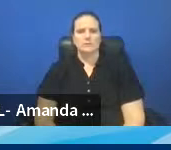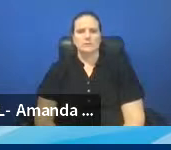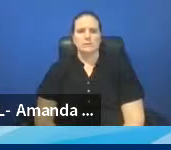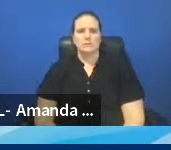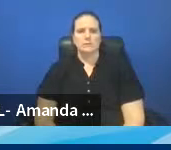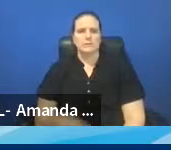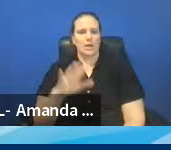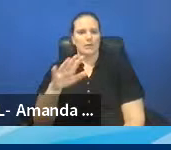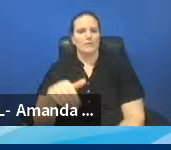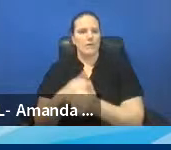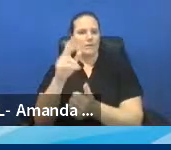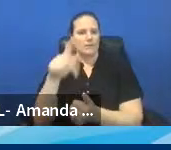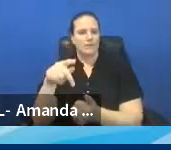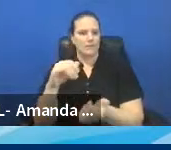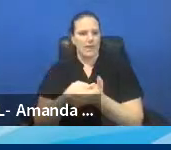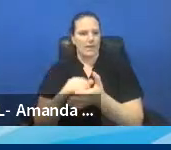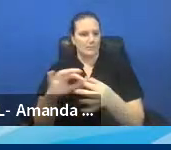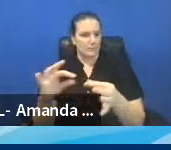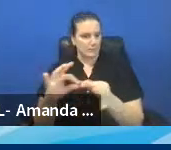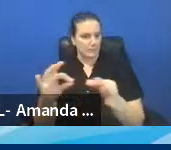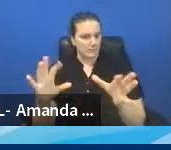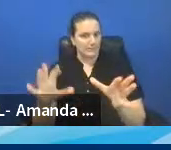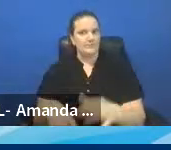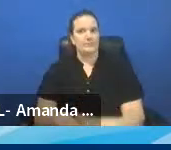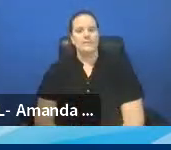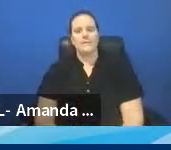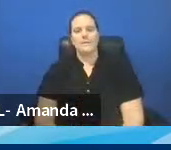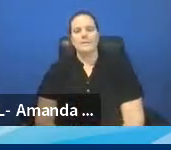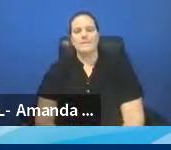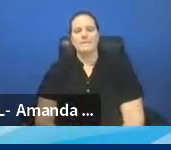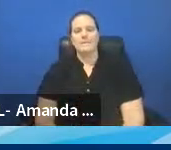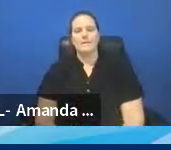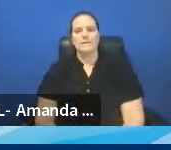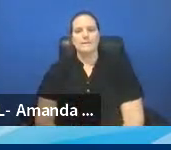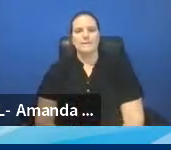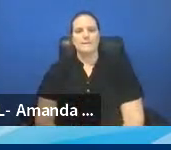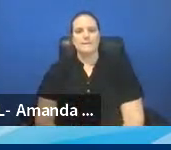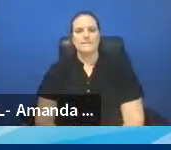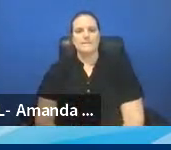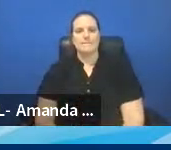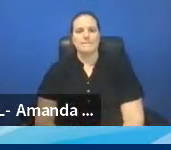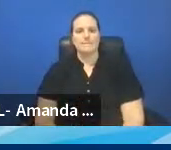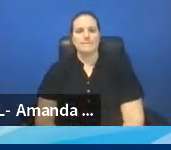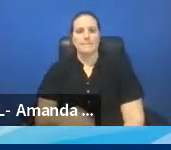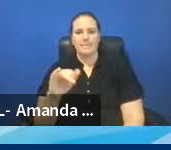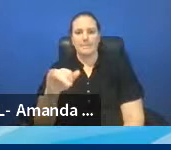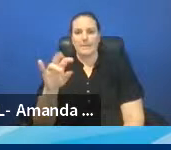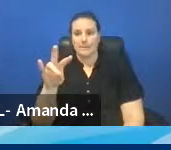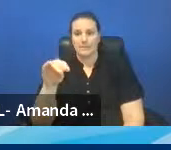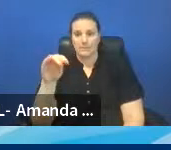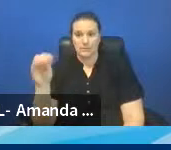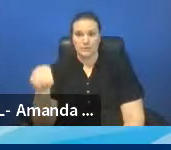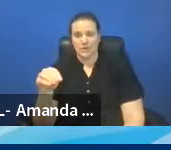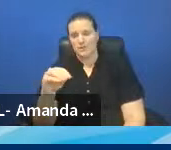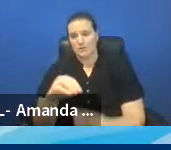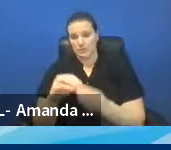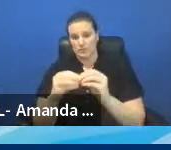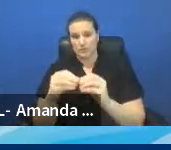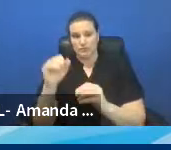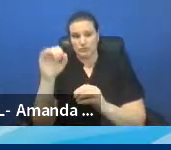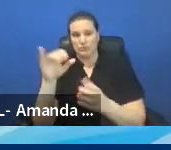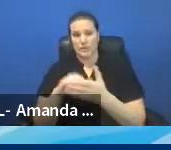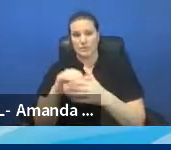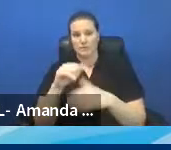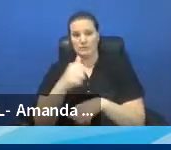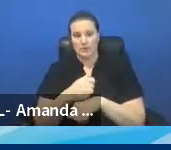I'll follow up on that briefly. I was gonna. I will. That 70% number that I gave, that is based